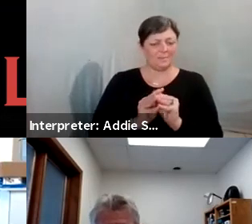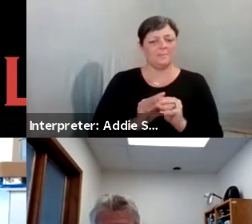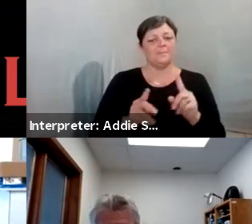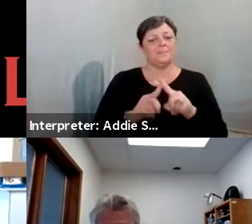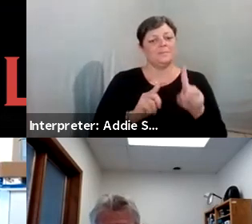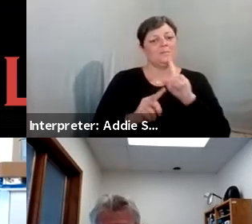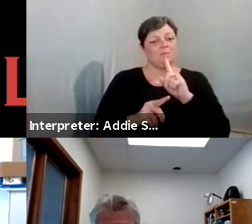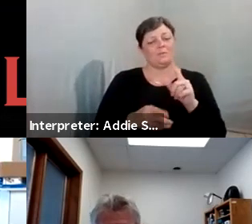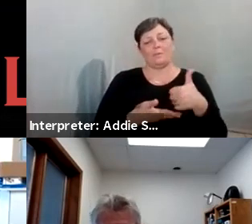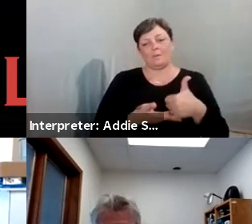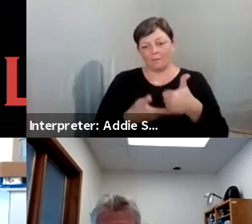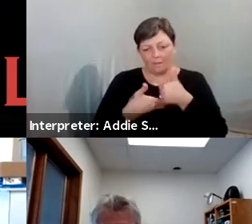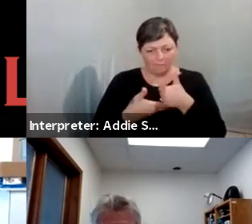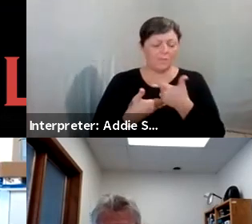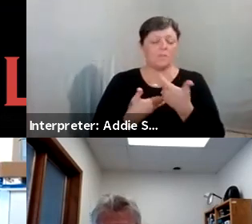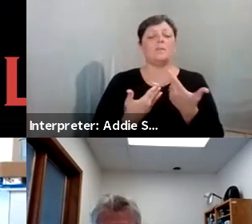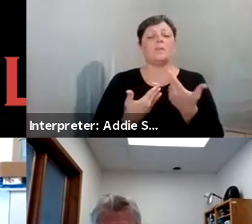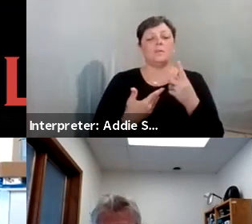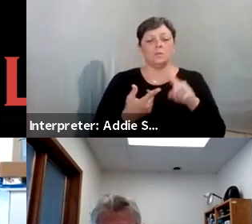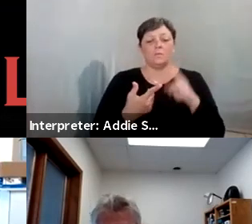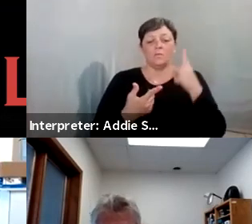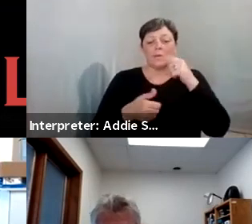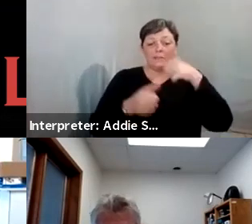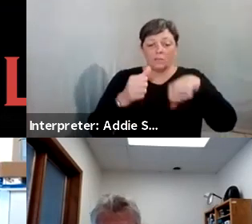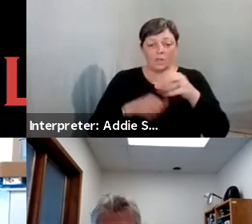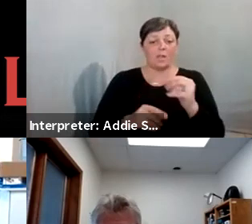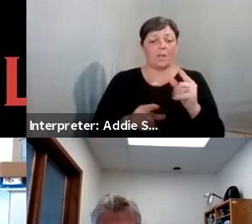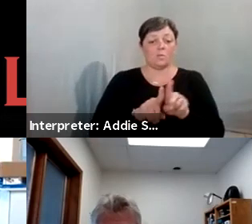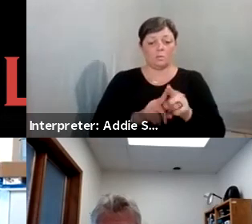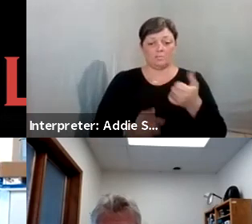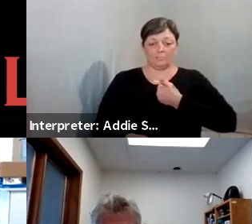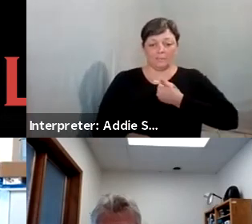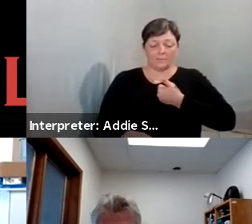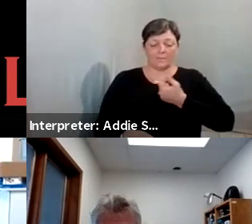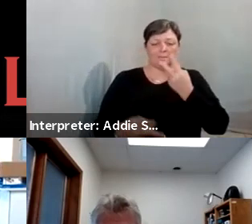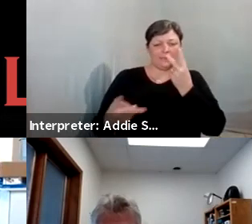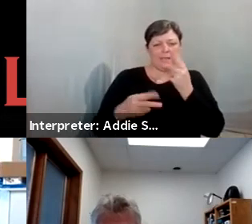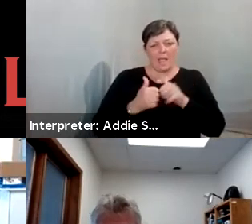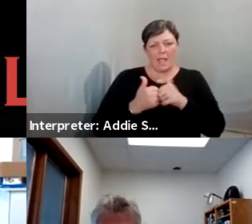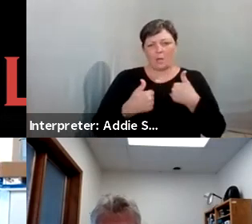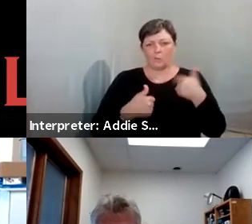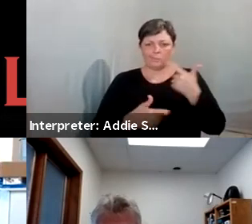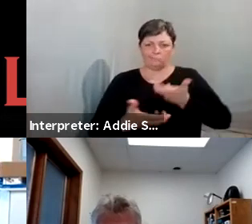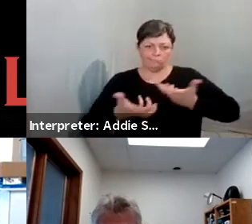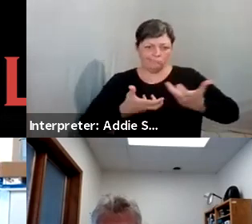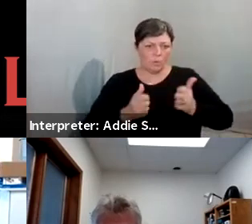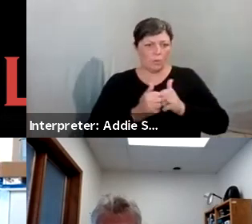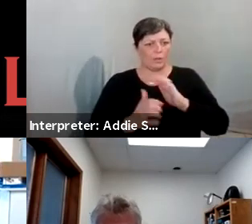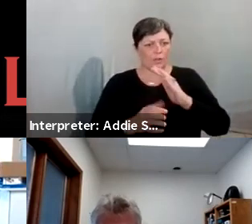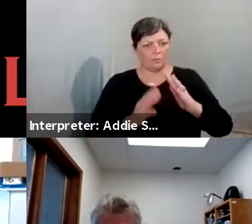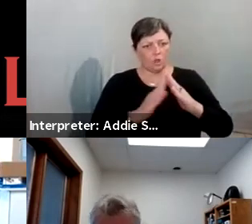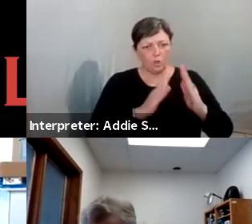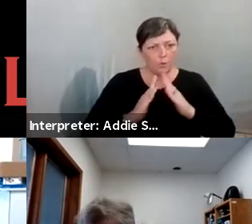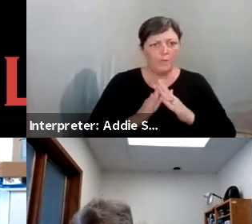been really helpful, and I think to each other, but to me as well, to see how we are engaging with our community and